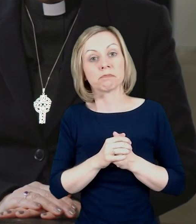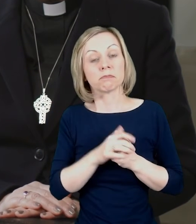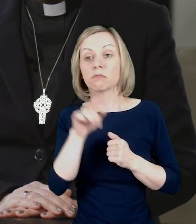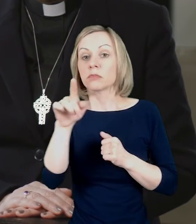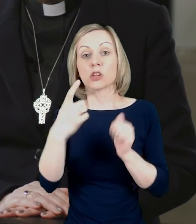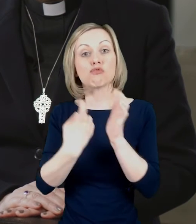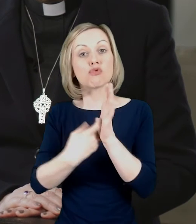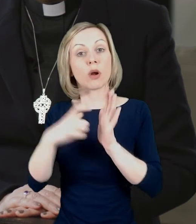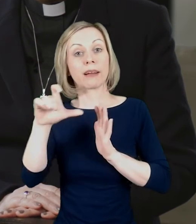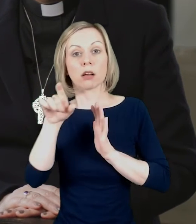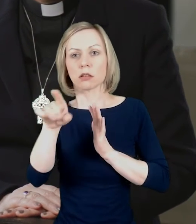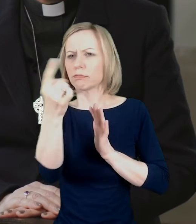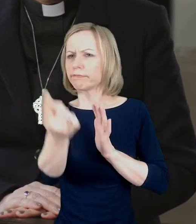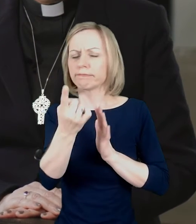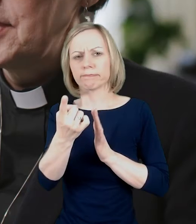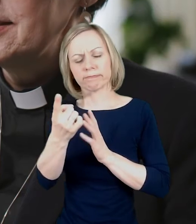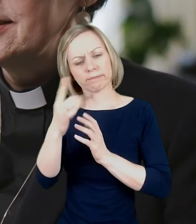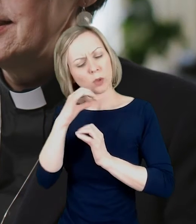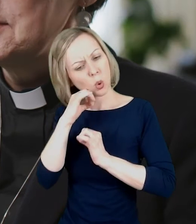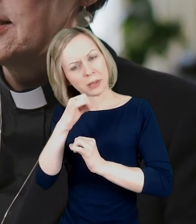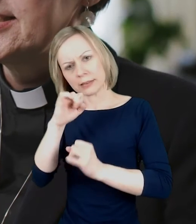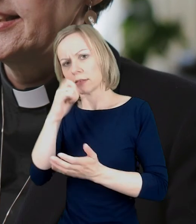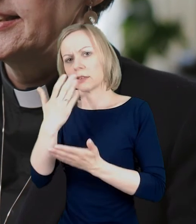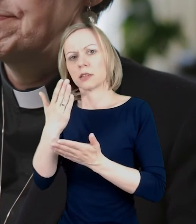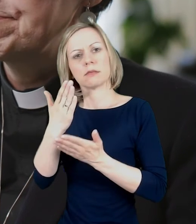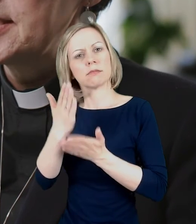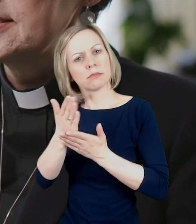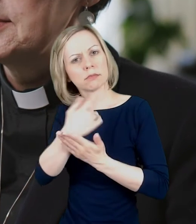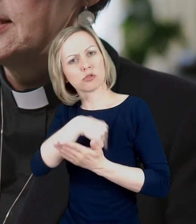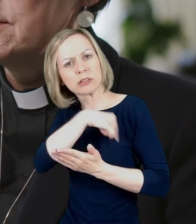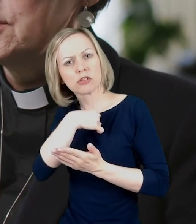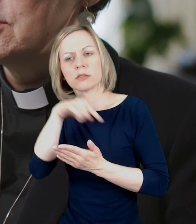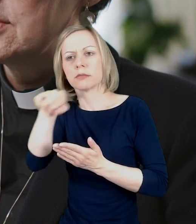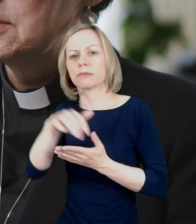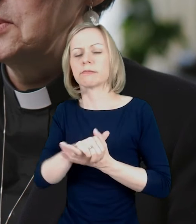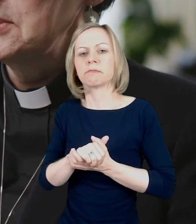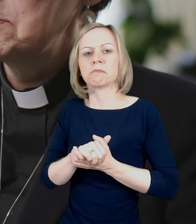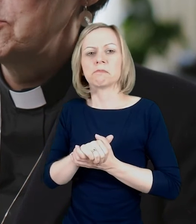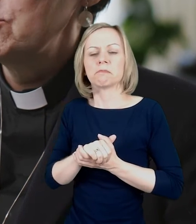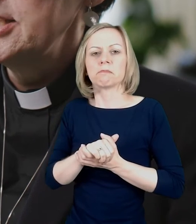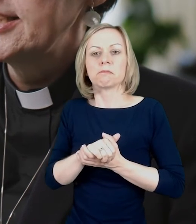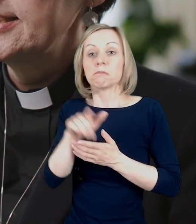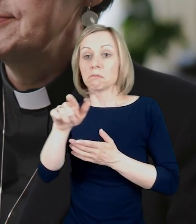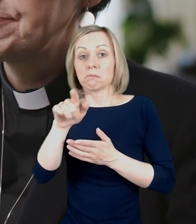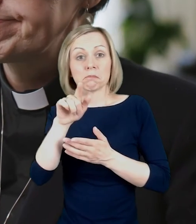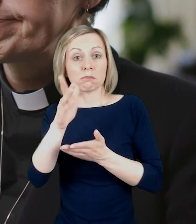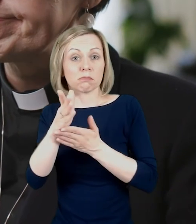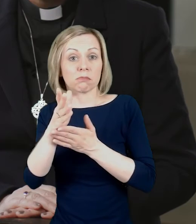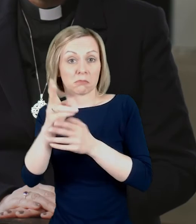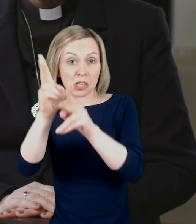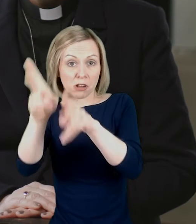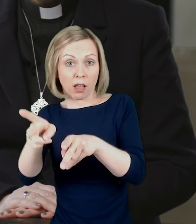very faithful, committed Christian, and he was dying. And he was interviewed just a couple of weeks before he died.